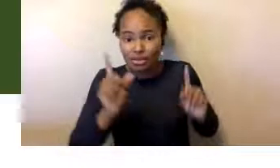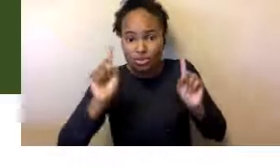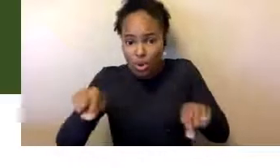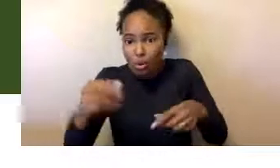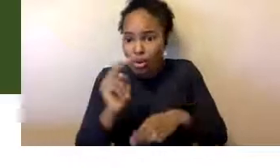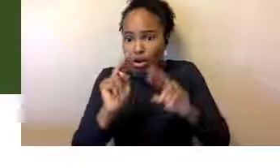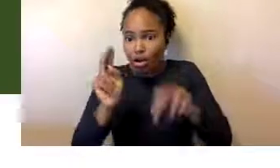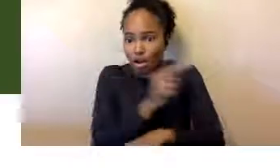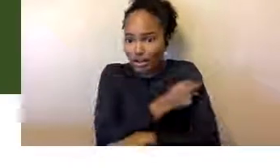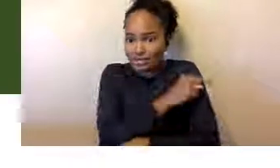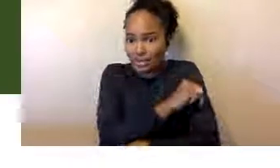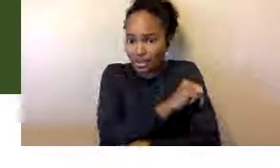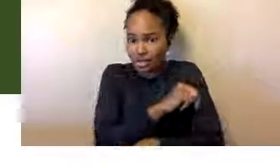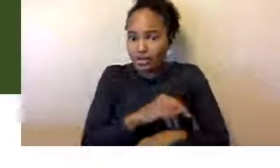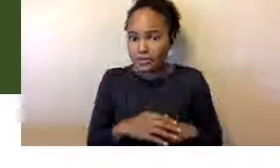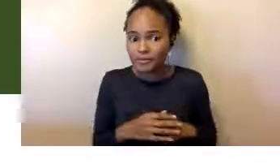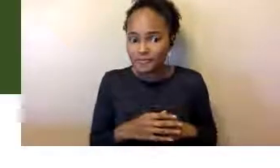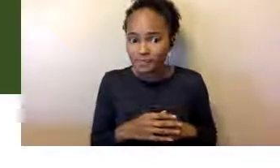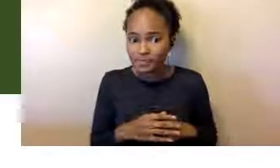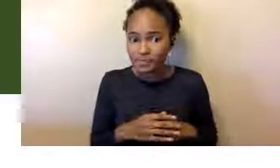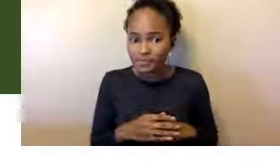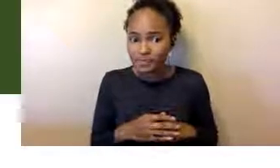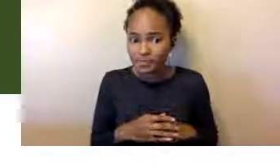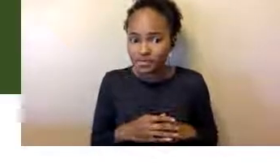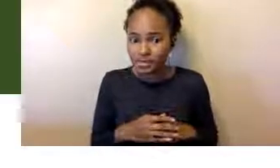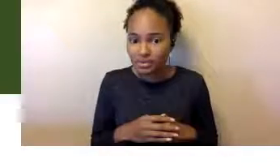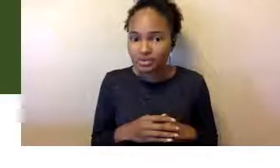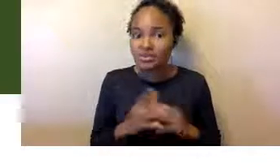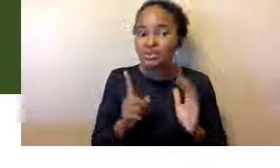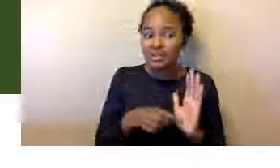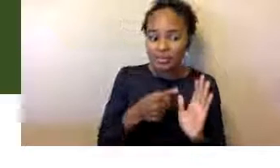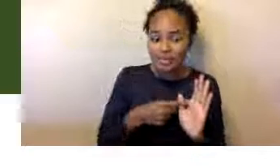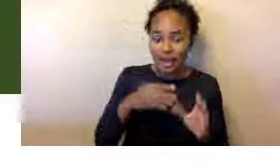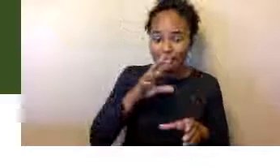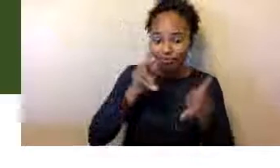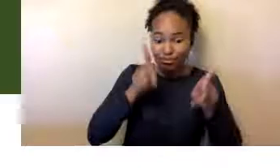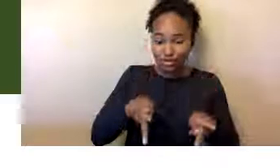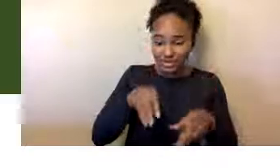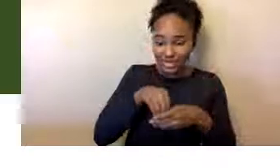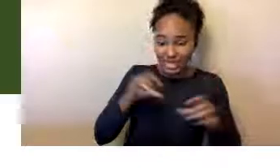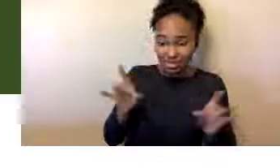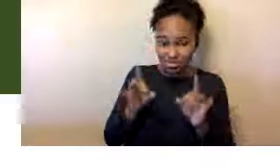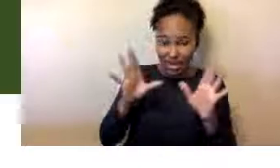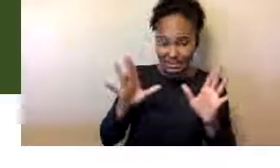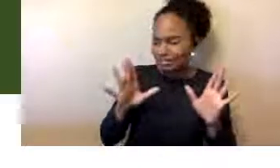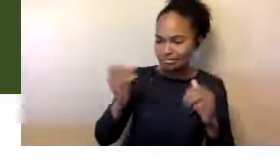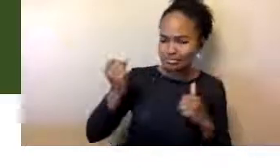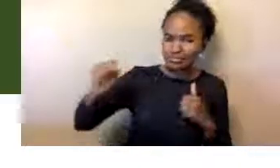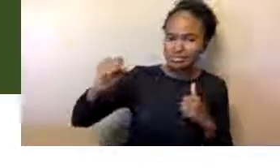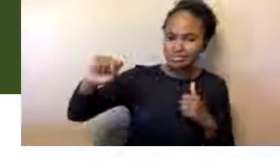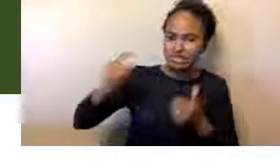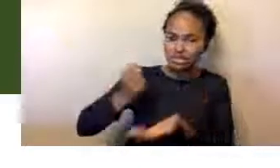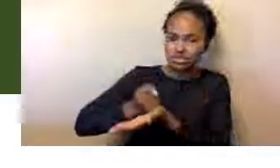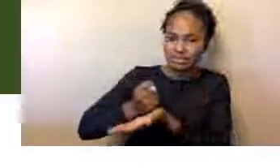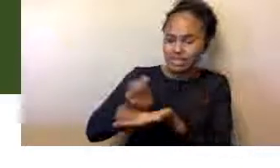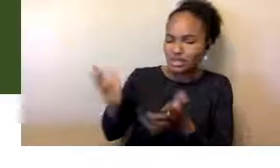And persons in crisis are often resistant to treatment as well. So in any case, even